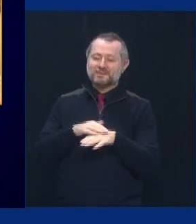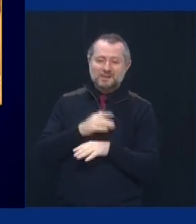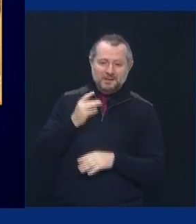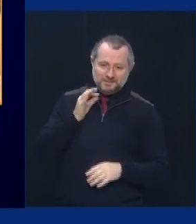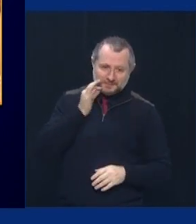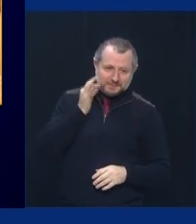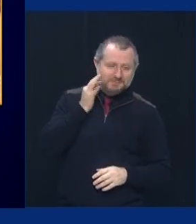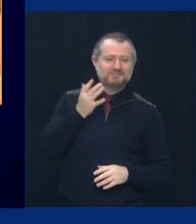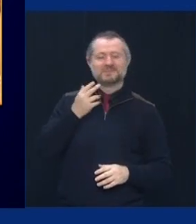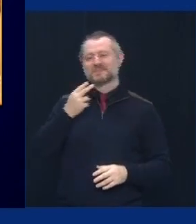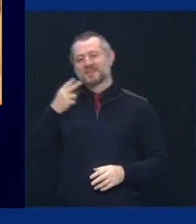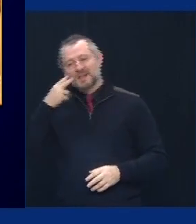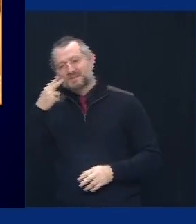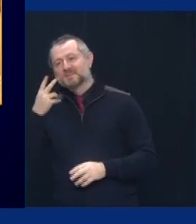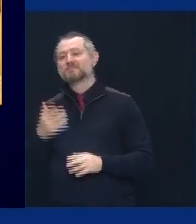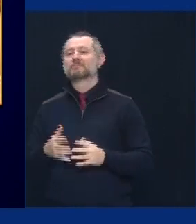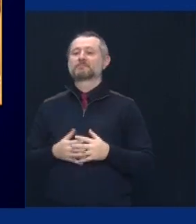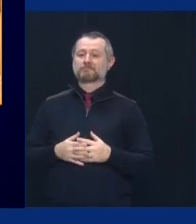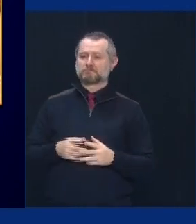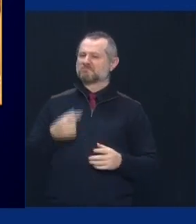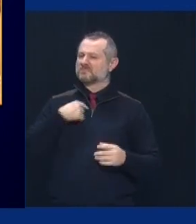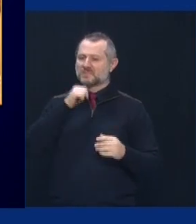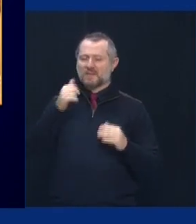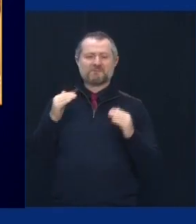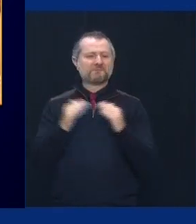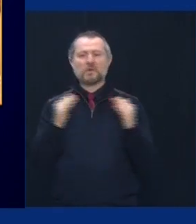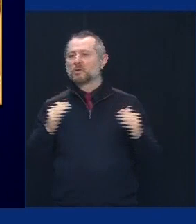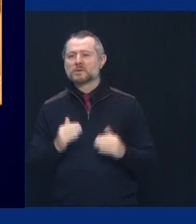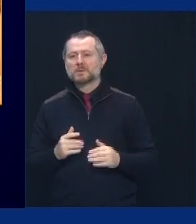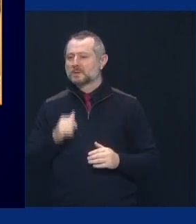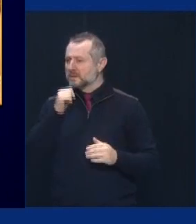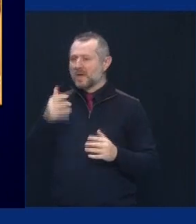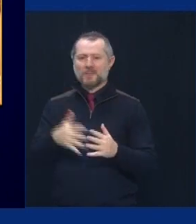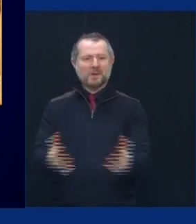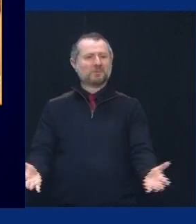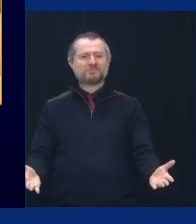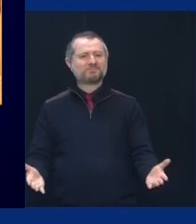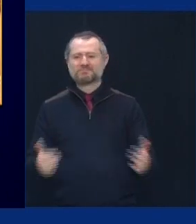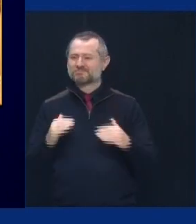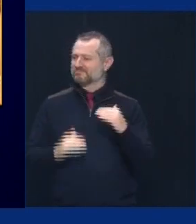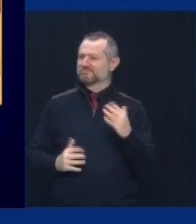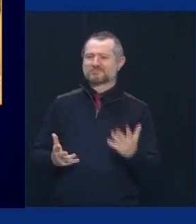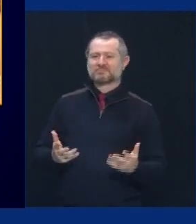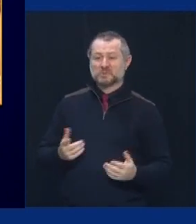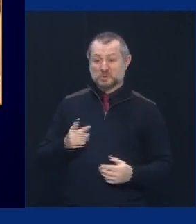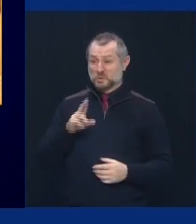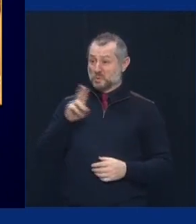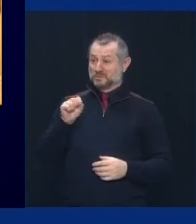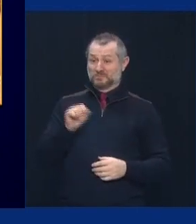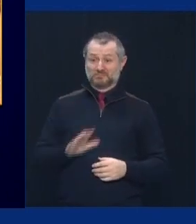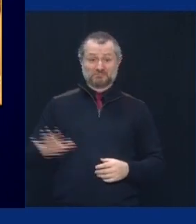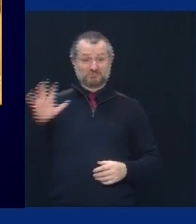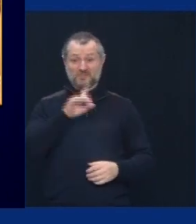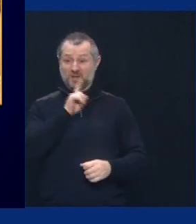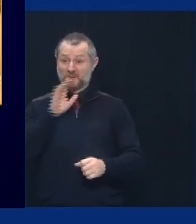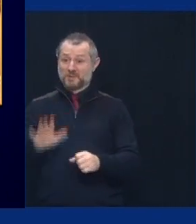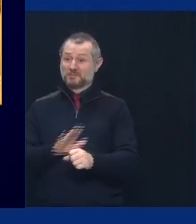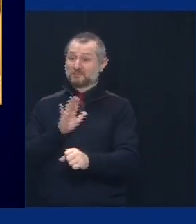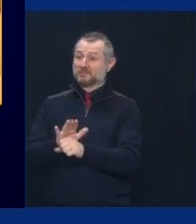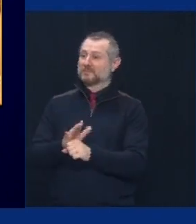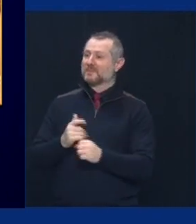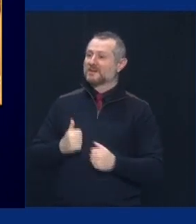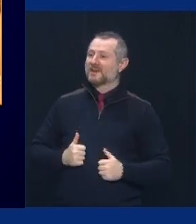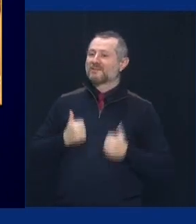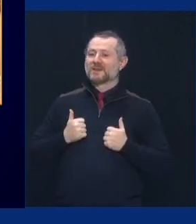unequal, unconscionable, and un-American in a country that promises life, liberty, and the